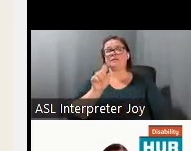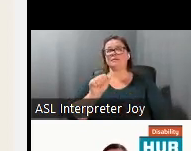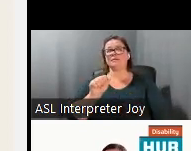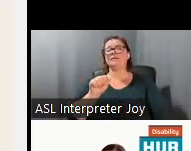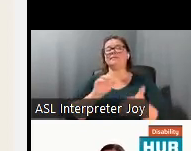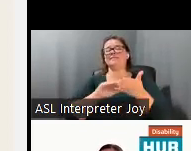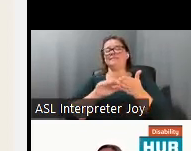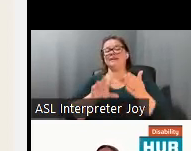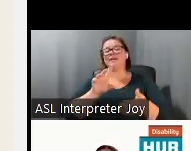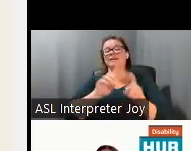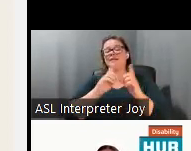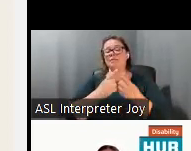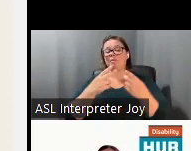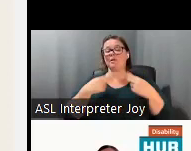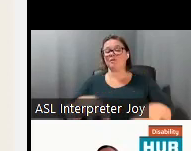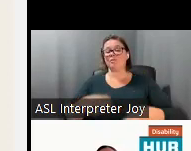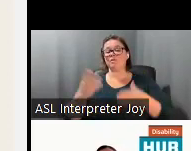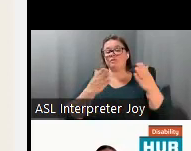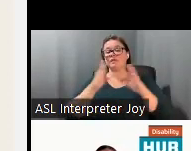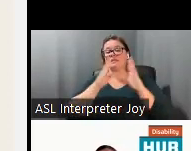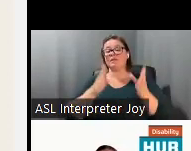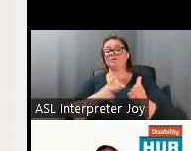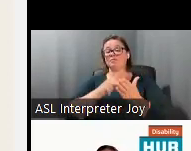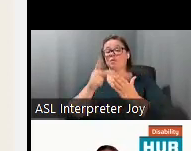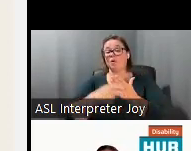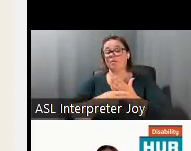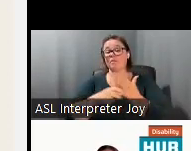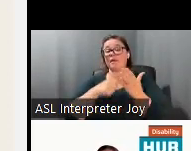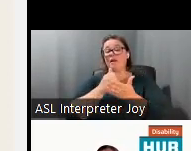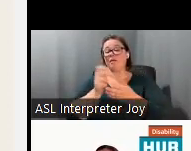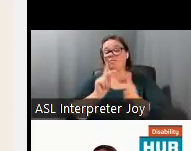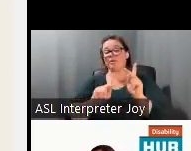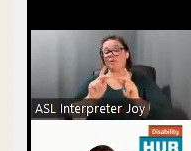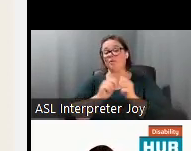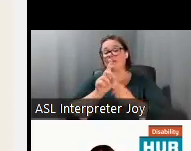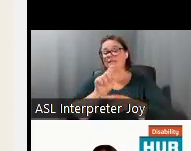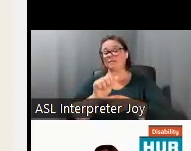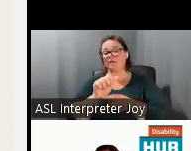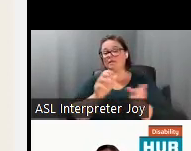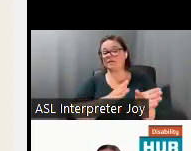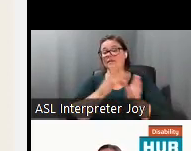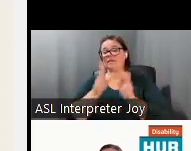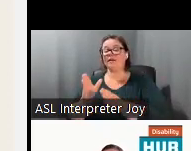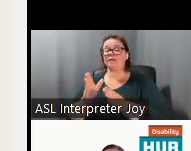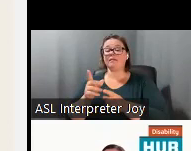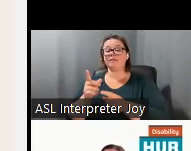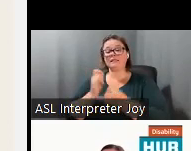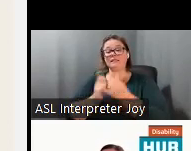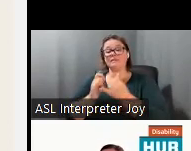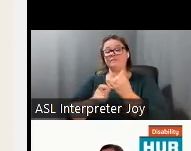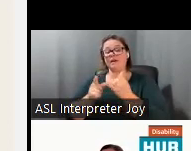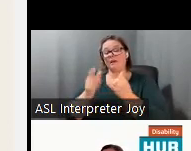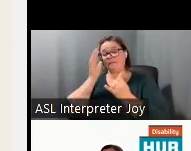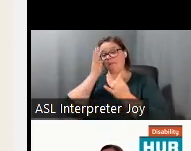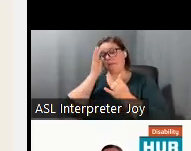Department of Human Services housing programs that help people with disabilities. And then this final